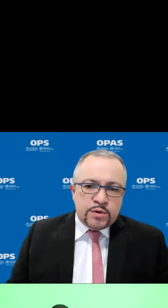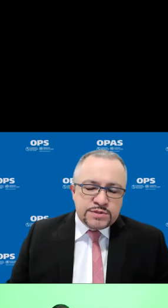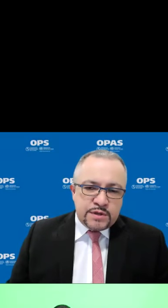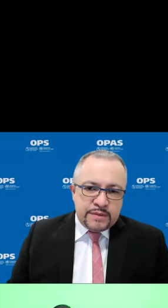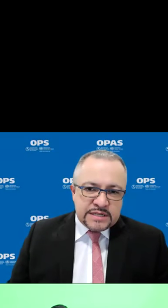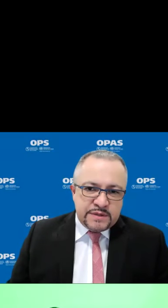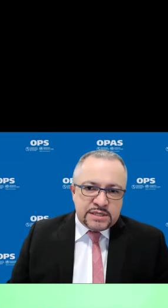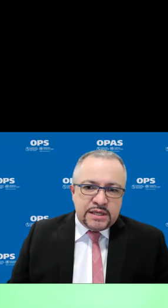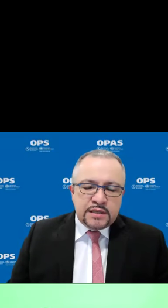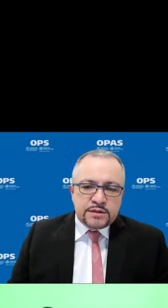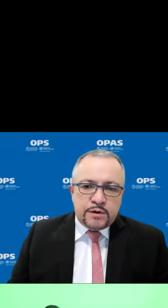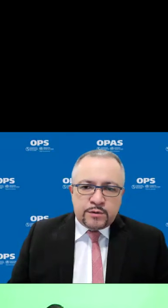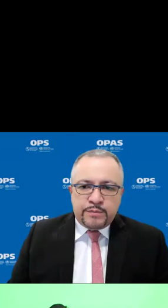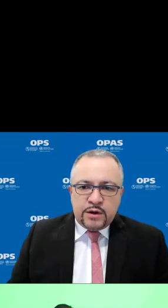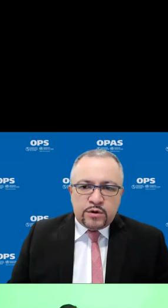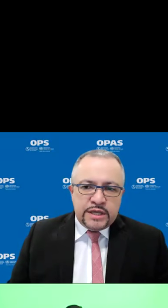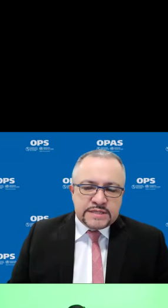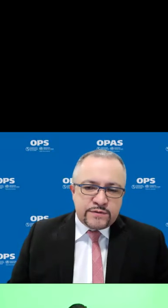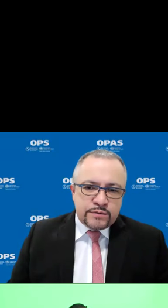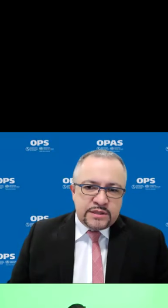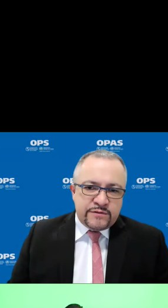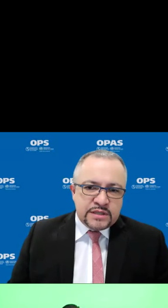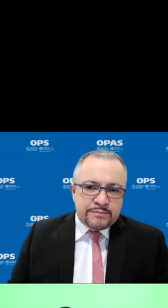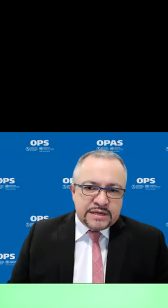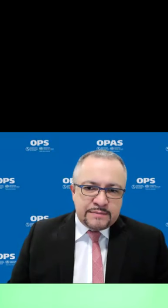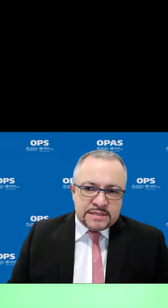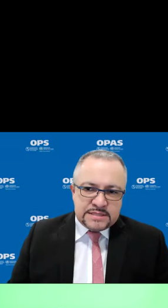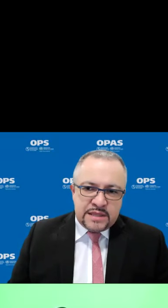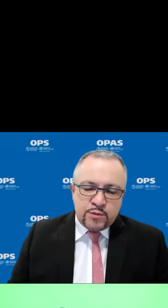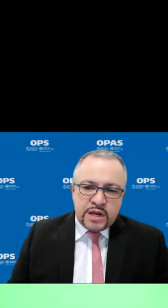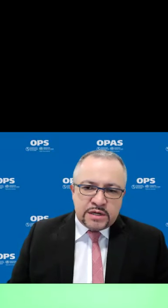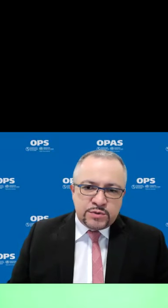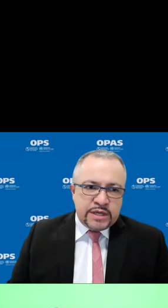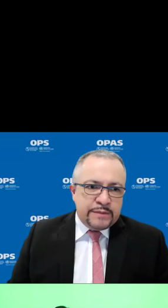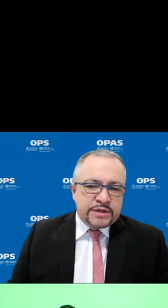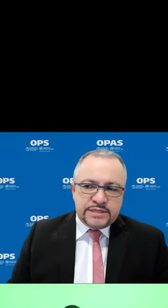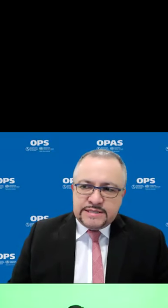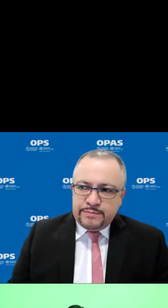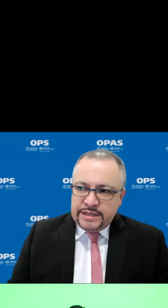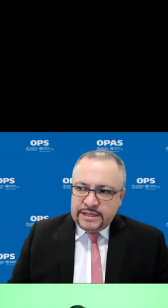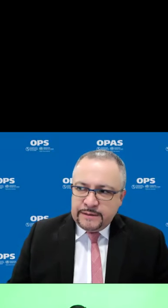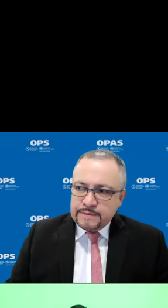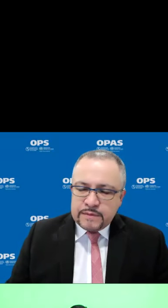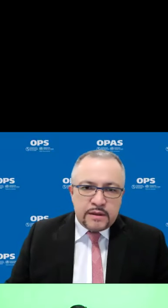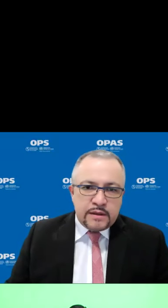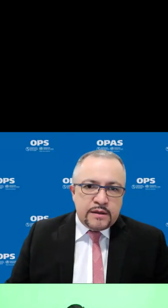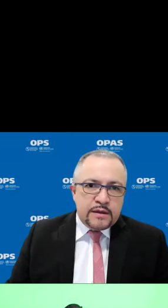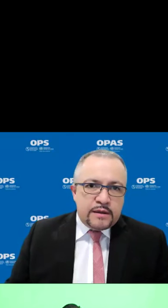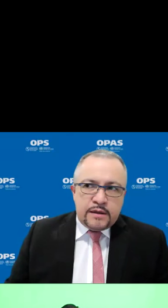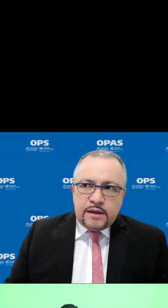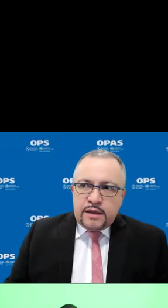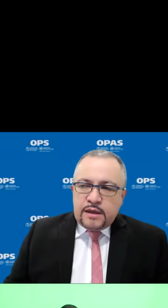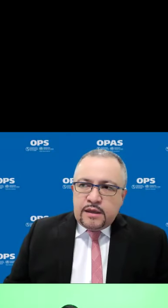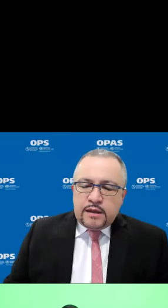and UNOSSC, but especially our PAHO colleagues from the different departments that we are today participating.